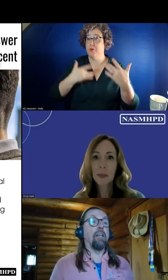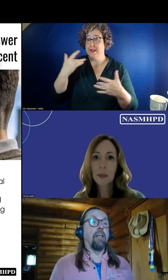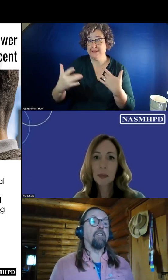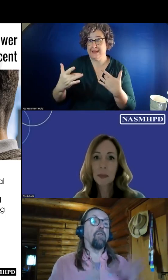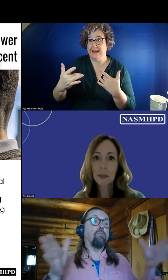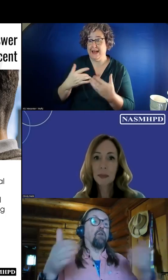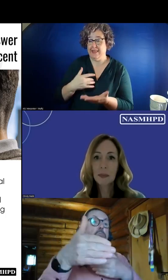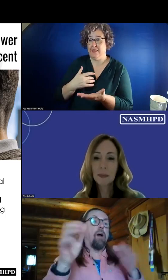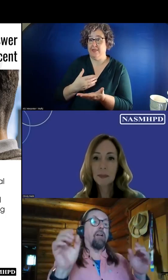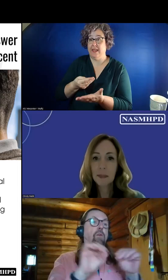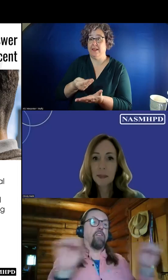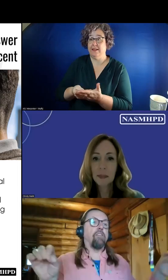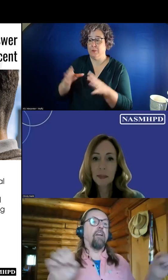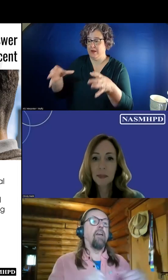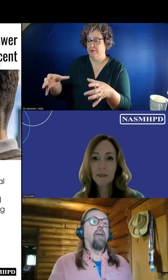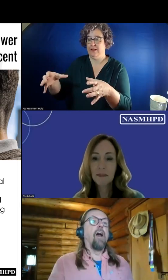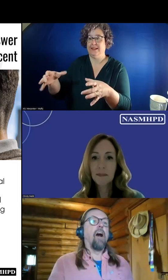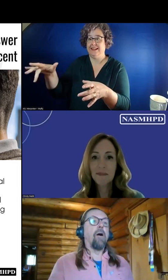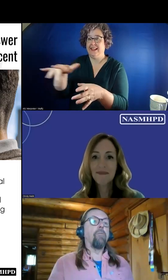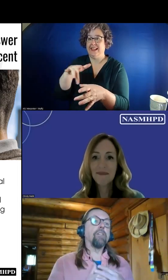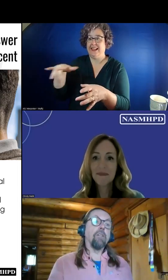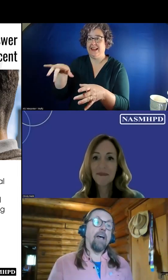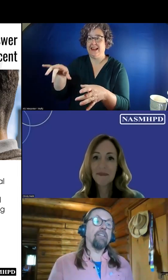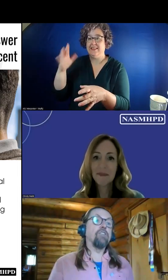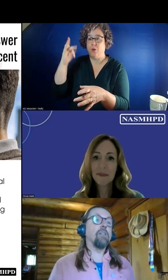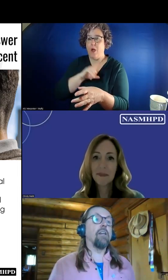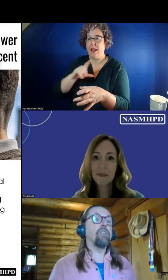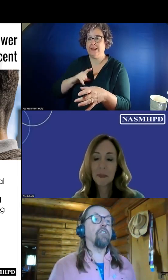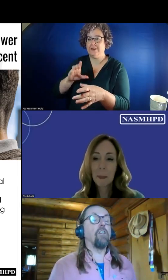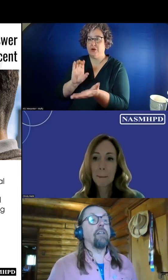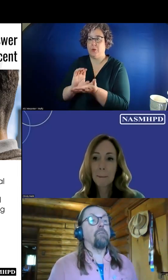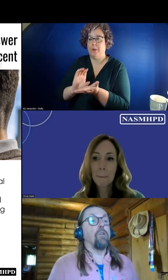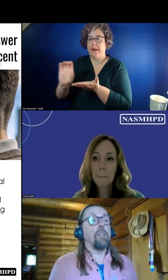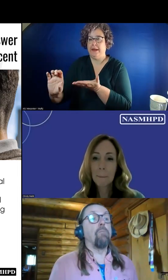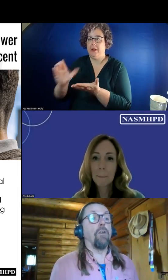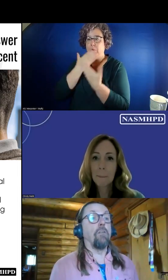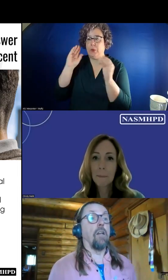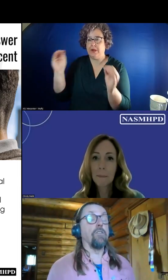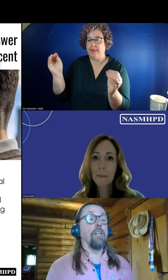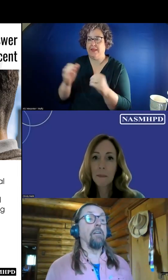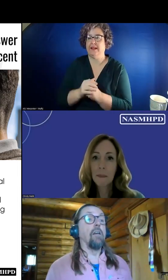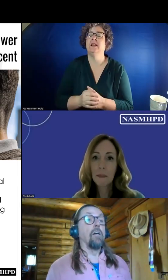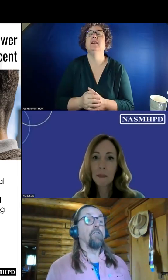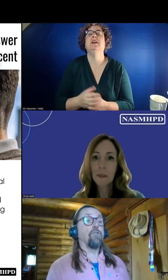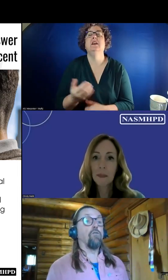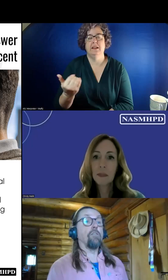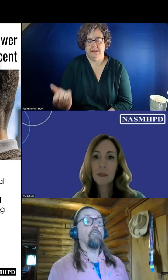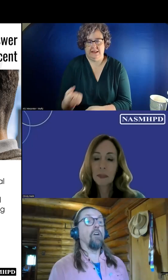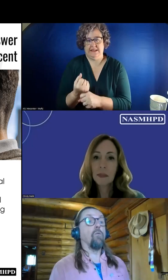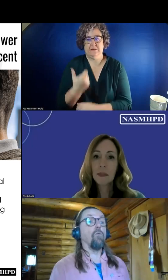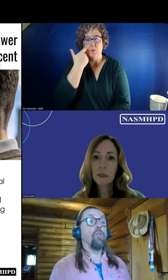put no money in it. So we had this beautiful box with nothing. This last legislative session, they did put $10 million in to